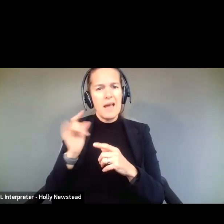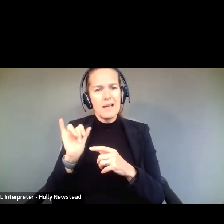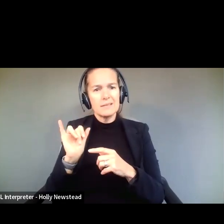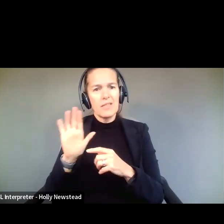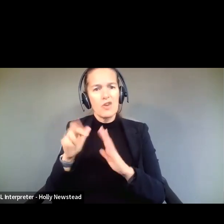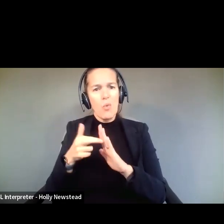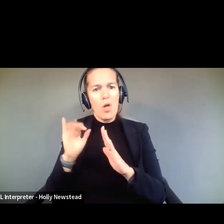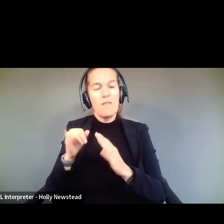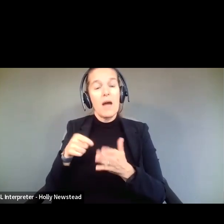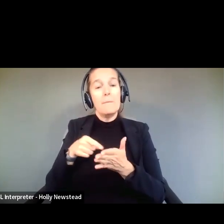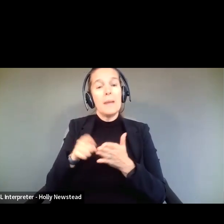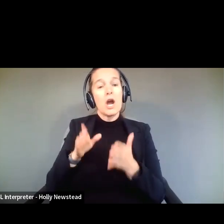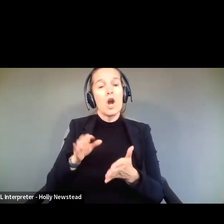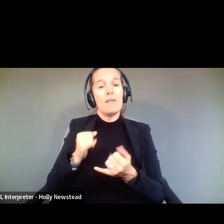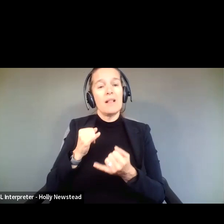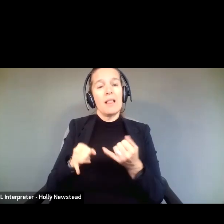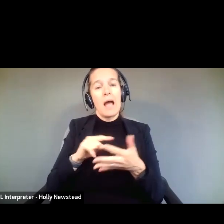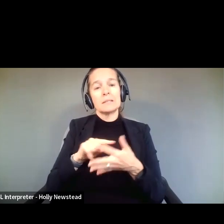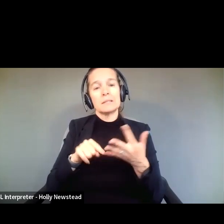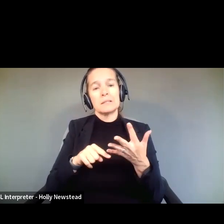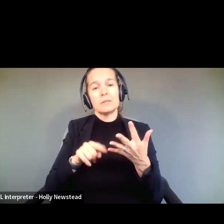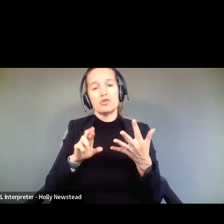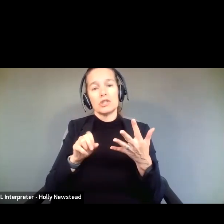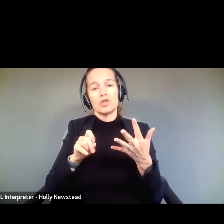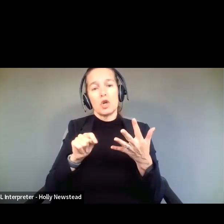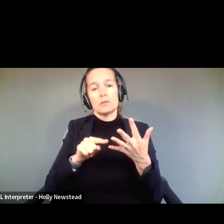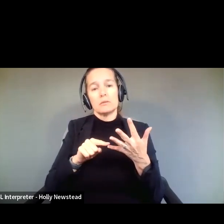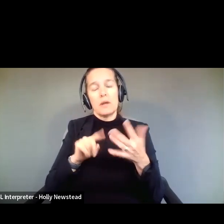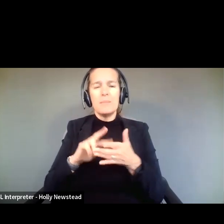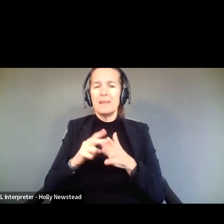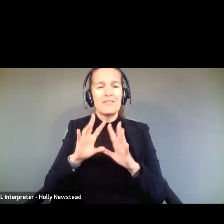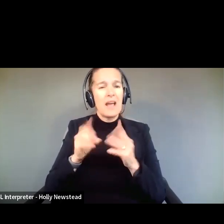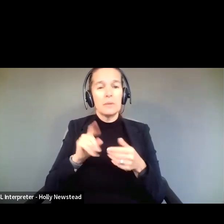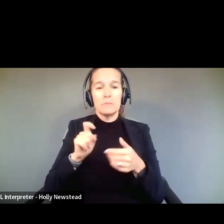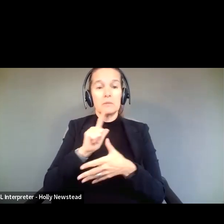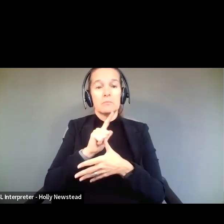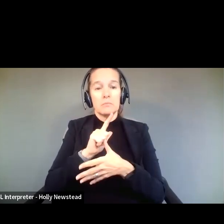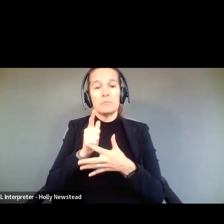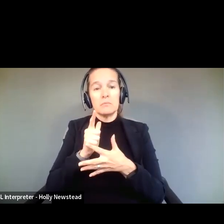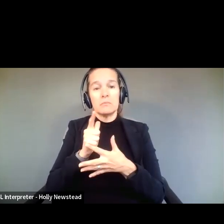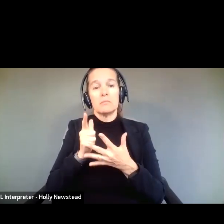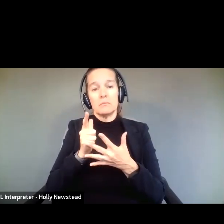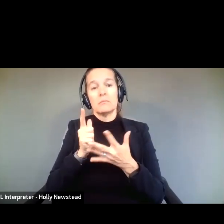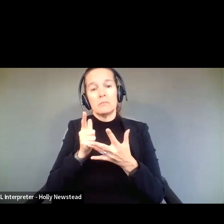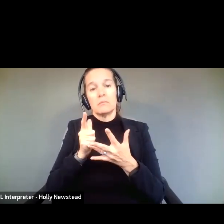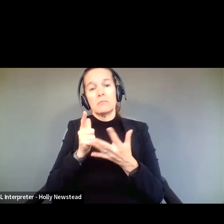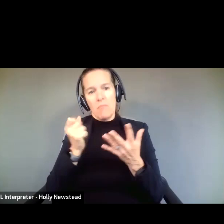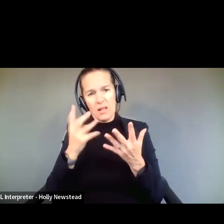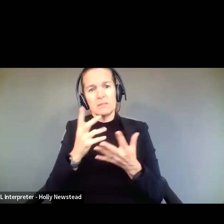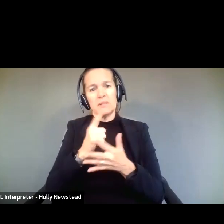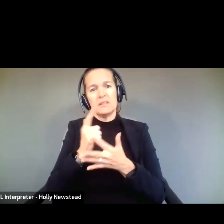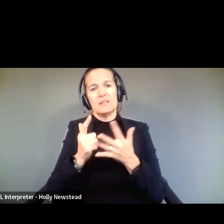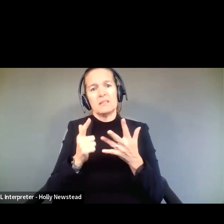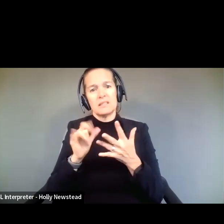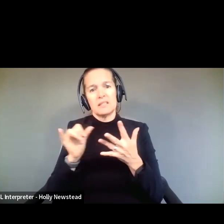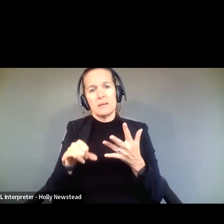resort. That means individuals and families have to be sent through a labyrinth of multiple systems before